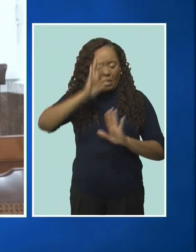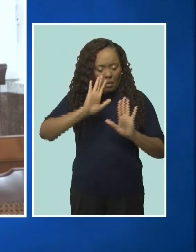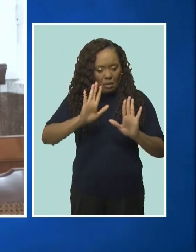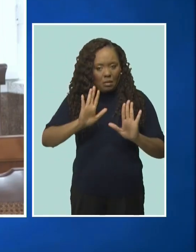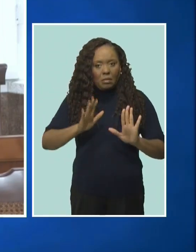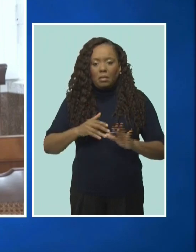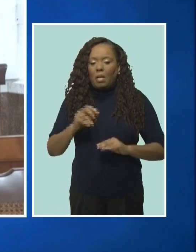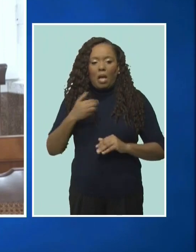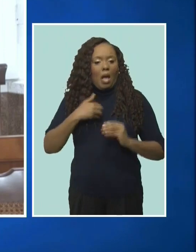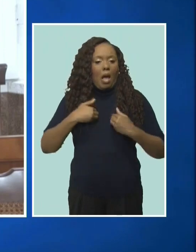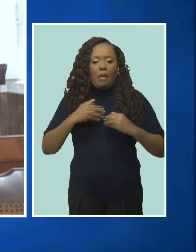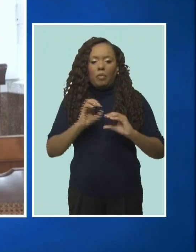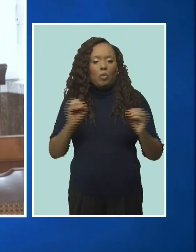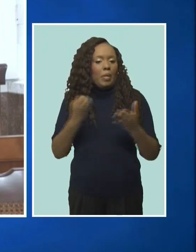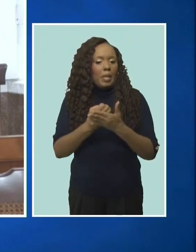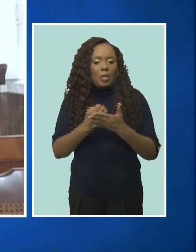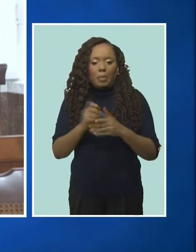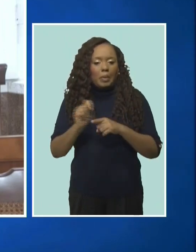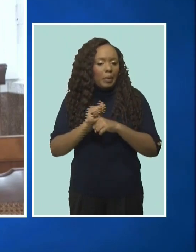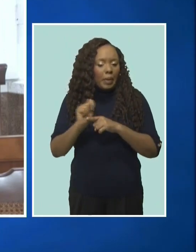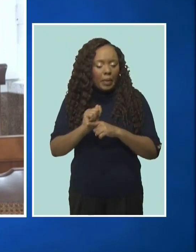or training, by two things.